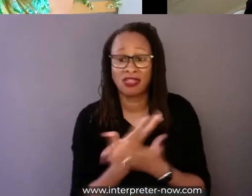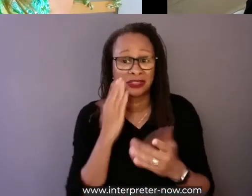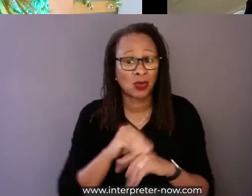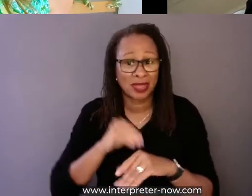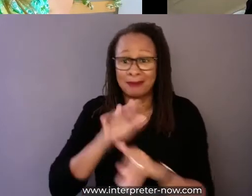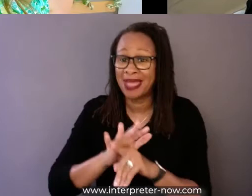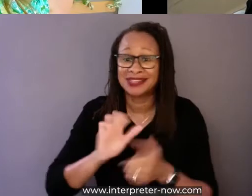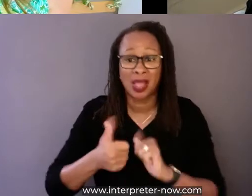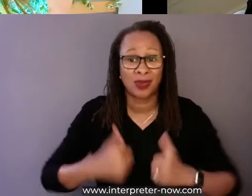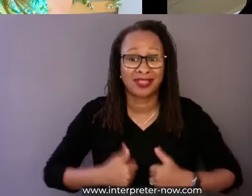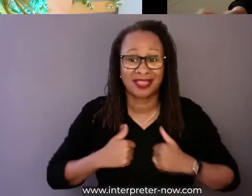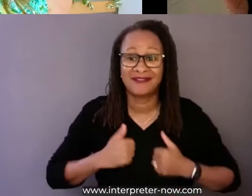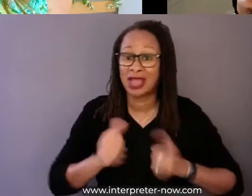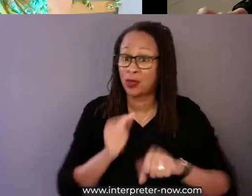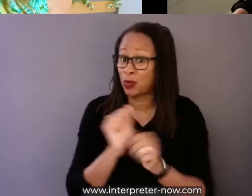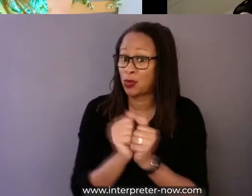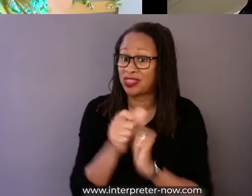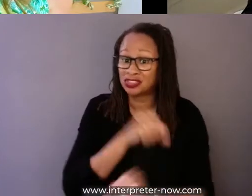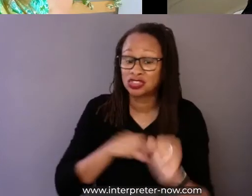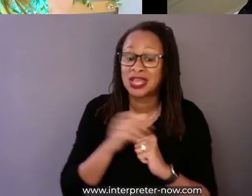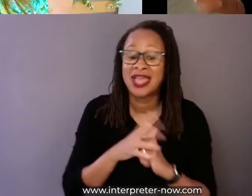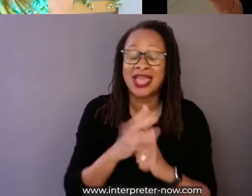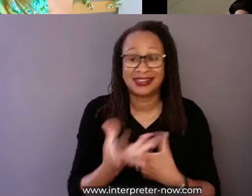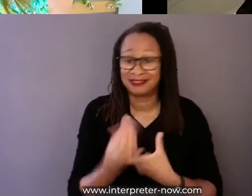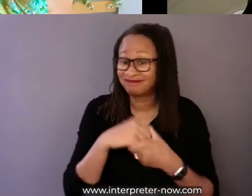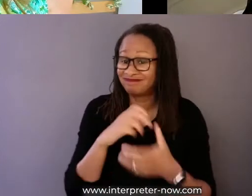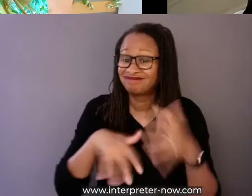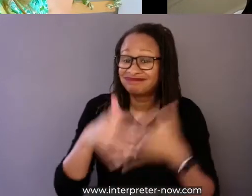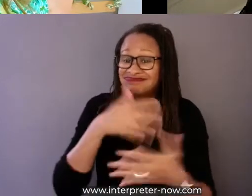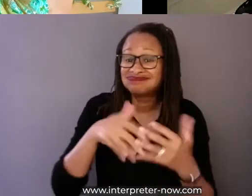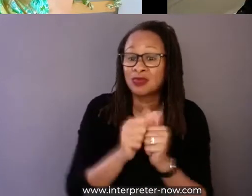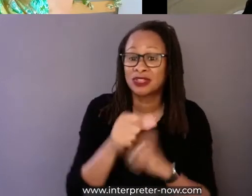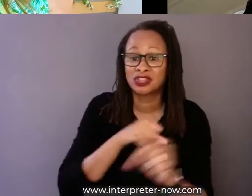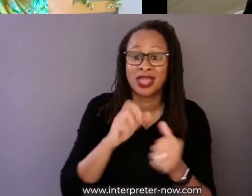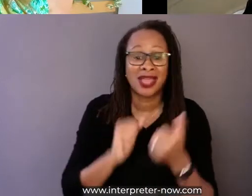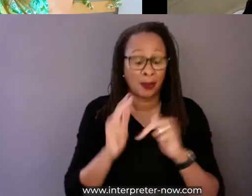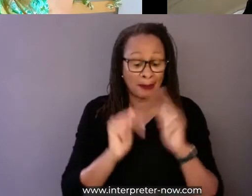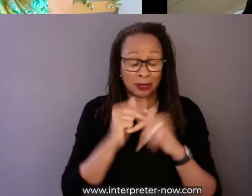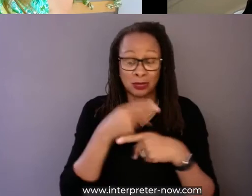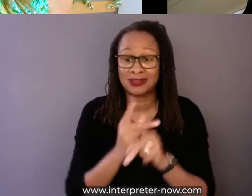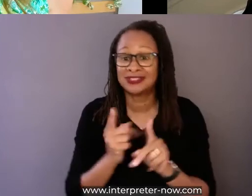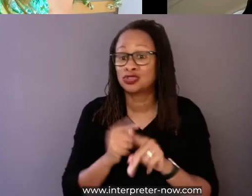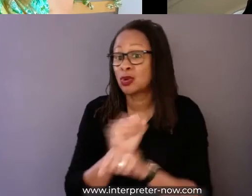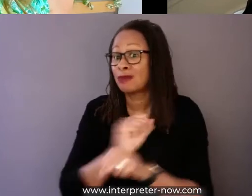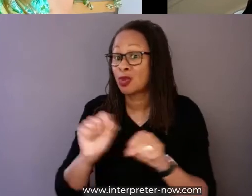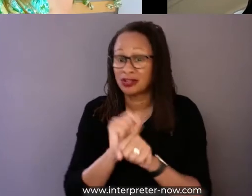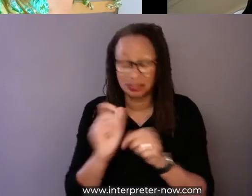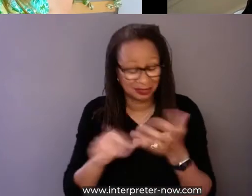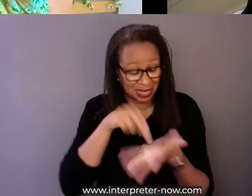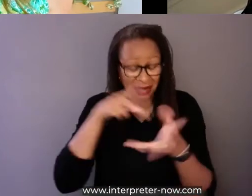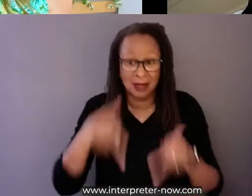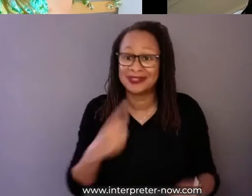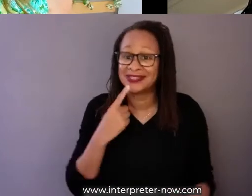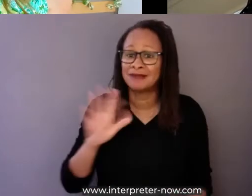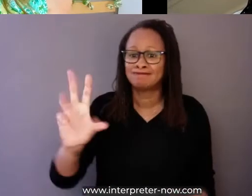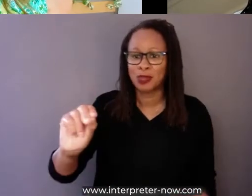which we live and work with one another and engage with one another, how we build our products, to employees rising up and saying,